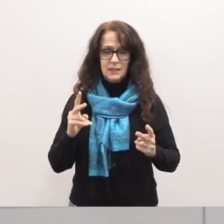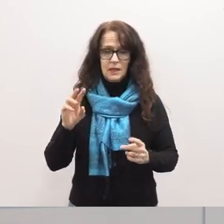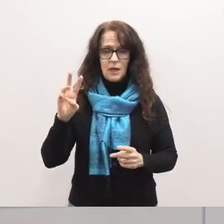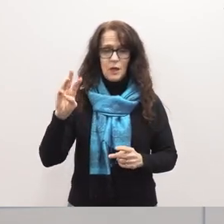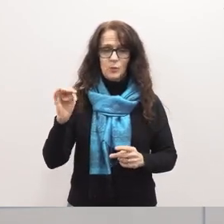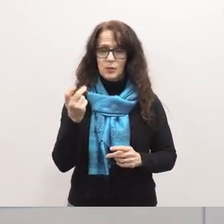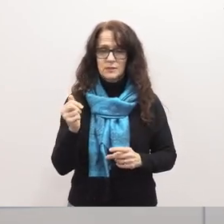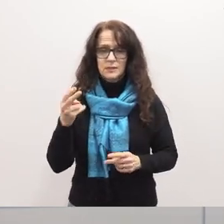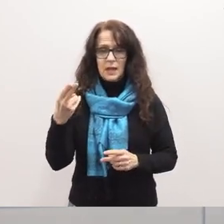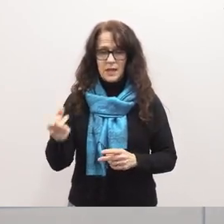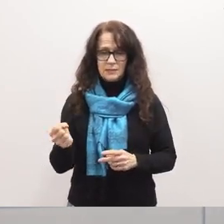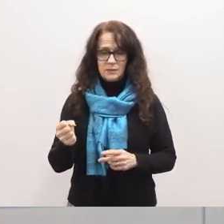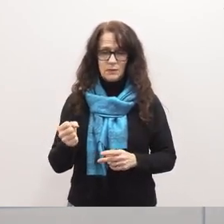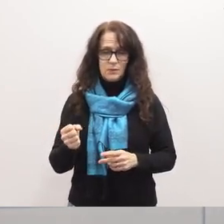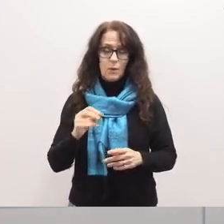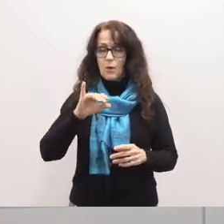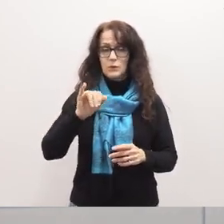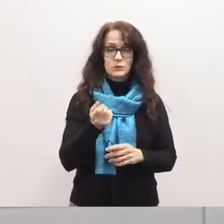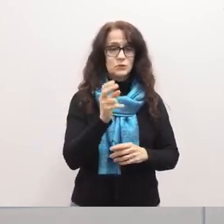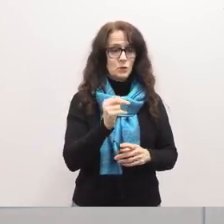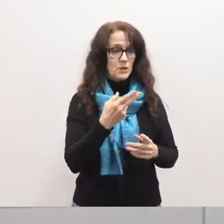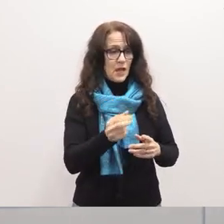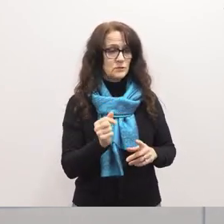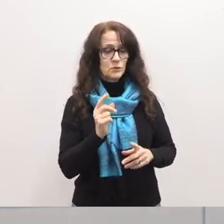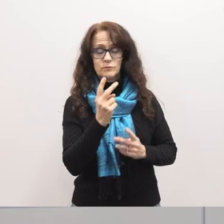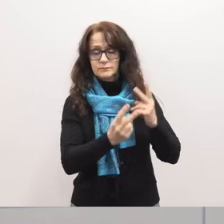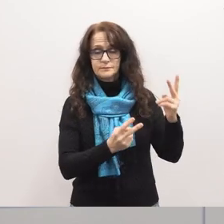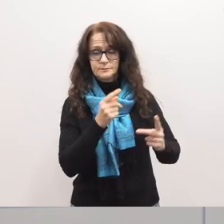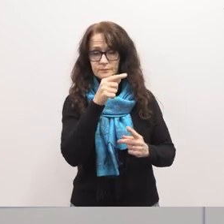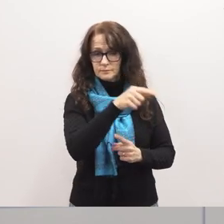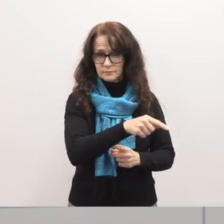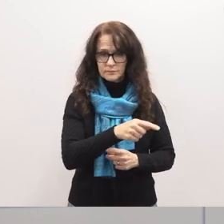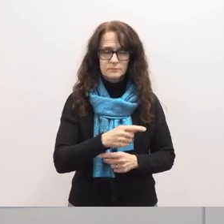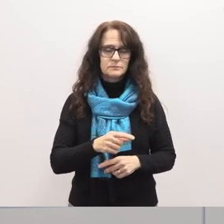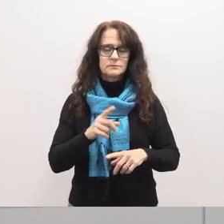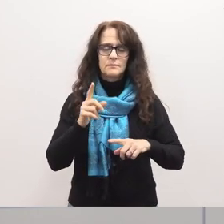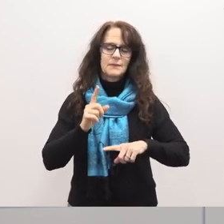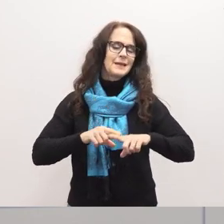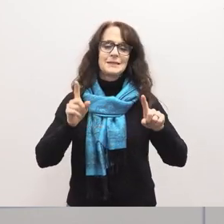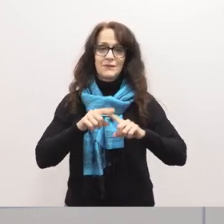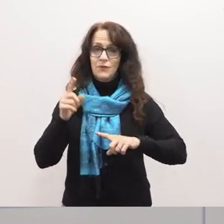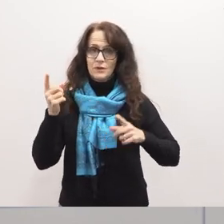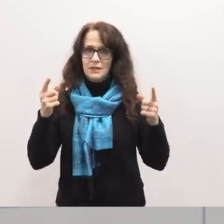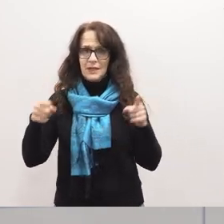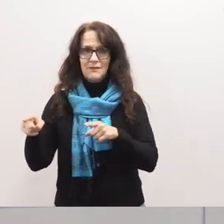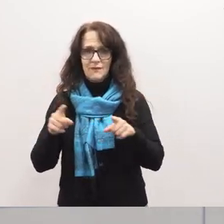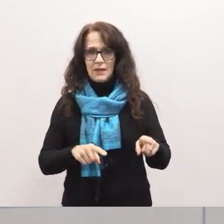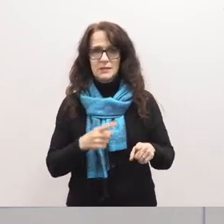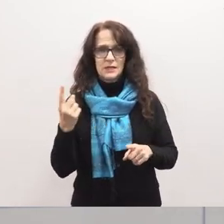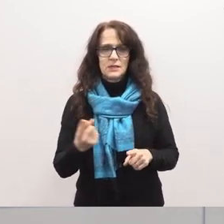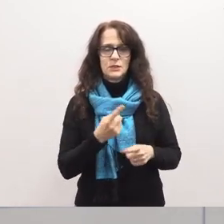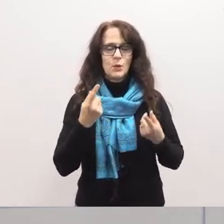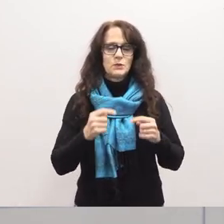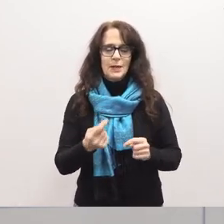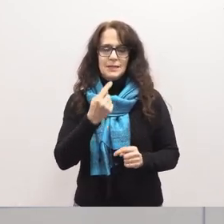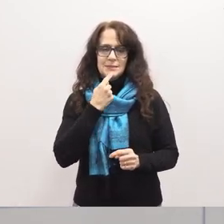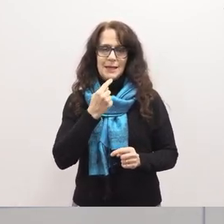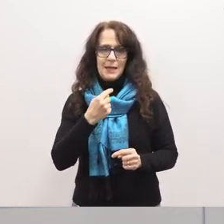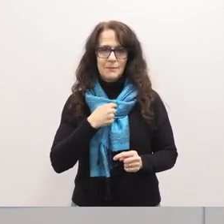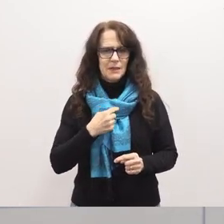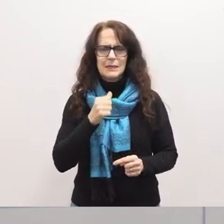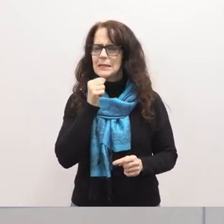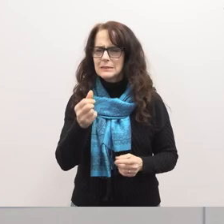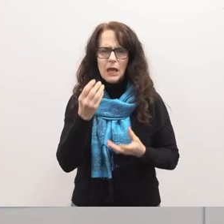School, where I spend more time, at Jordan High School when we do specific events. And if somebody tried to say to me, that's